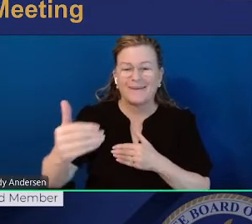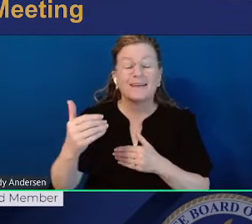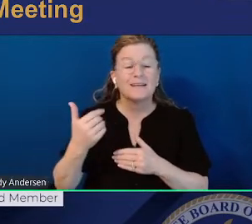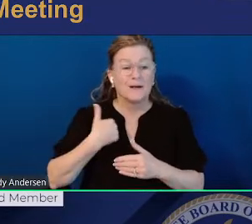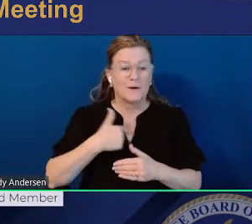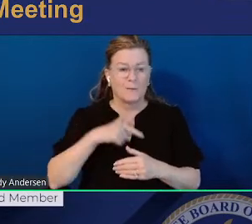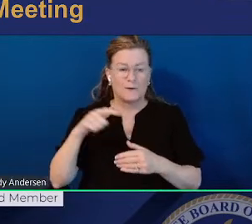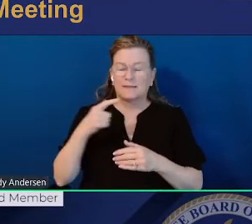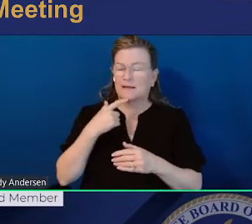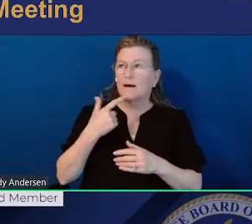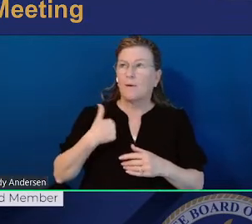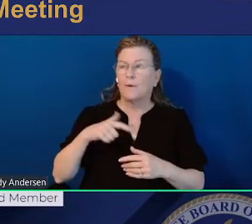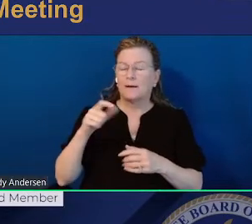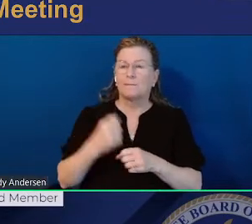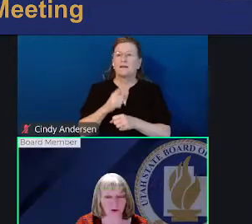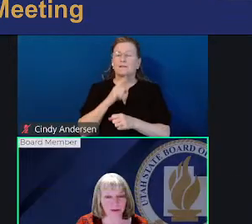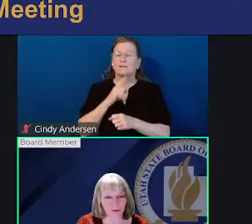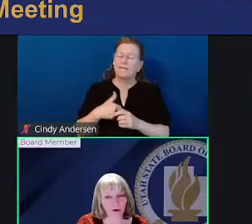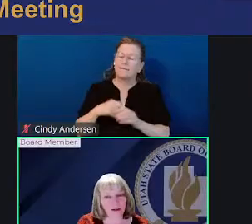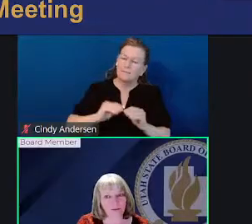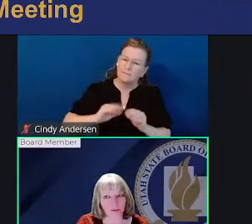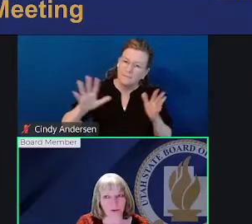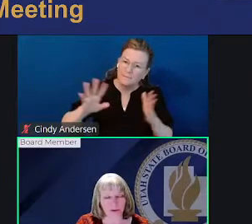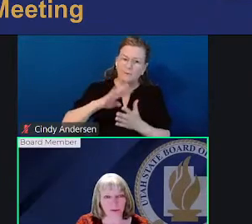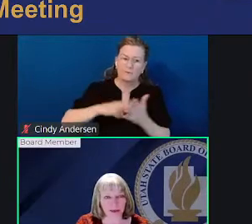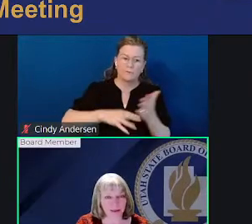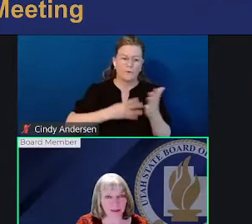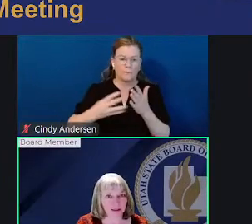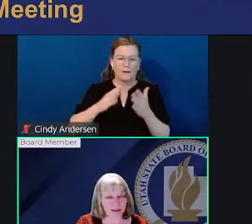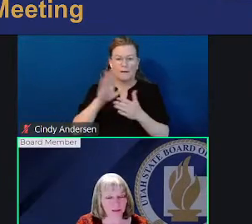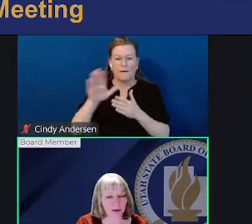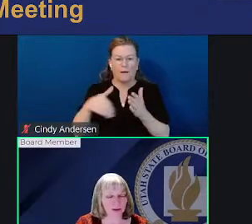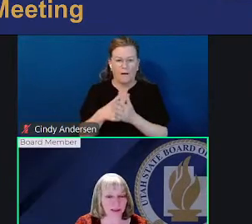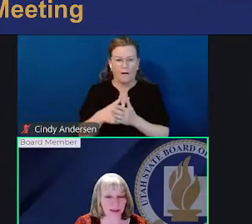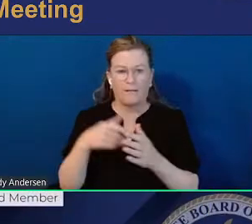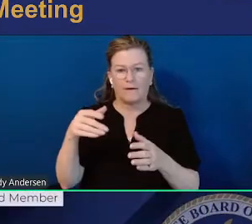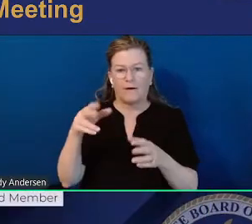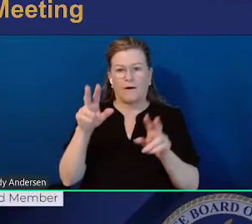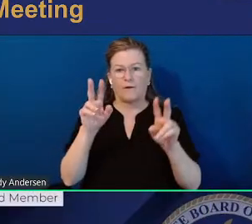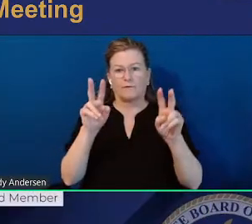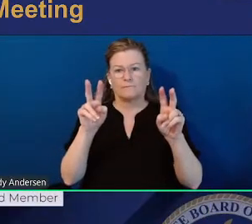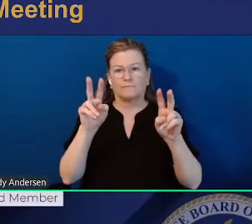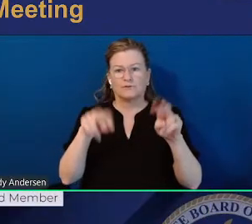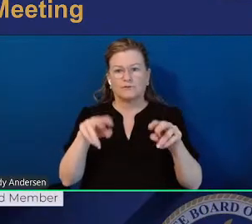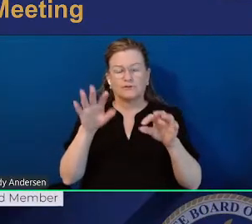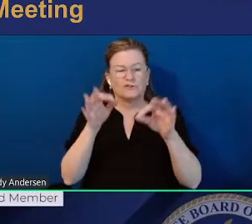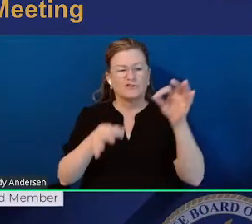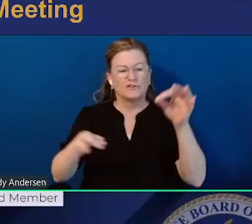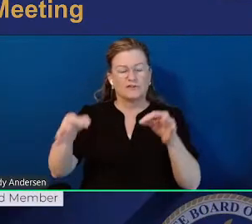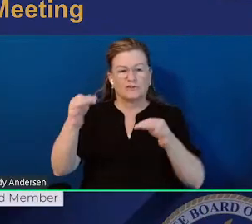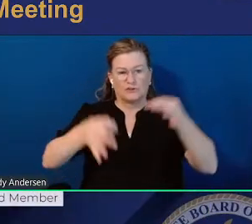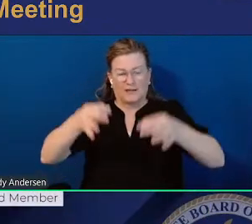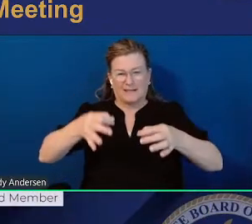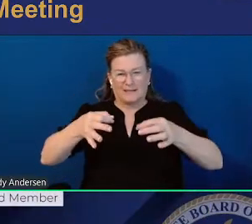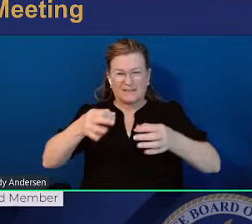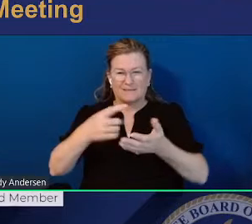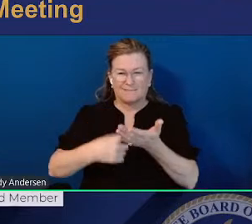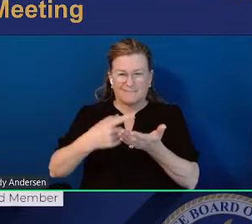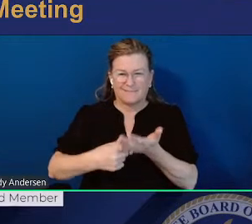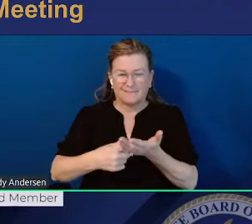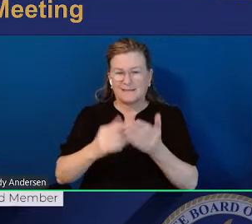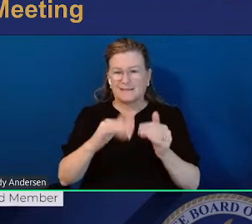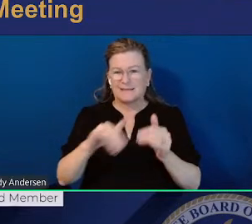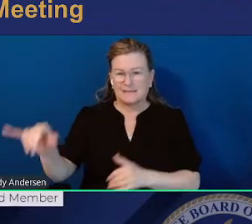to make sure that there's a very specific rubric. So all of them are being judged similarly and fairly as they move ahead. Do you want to get